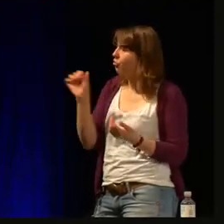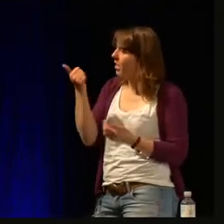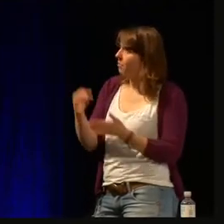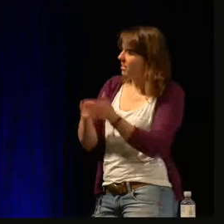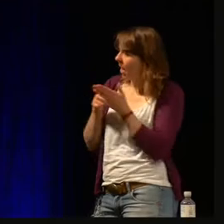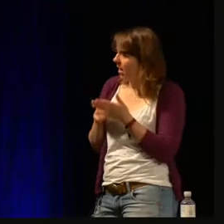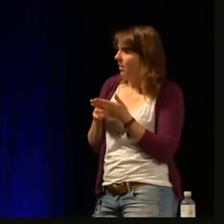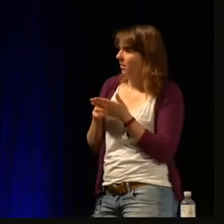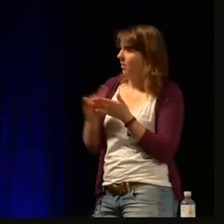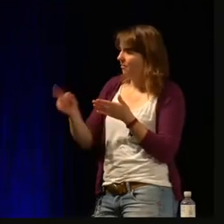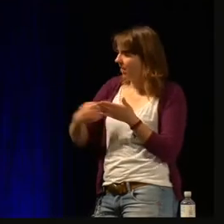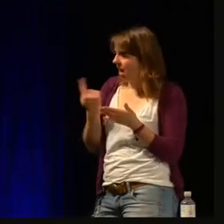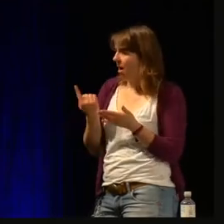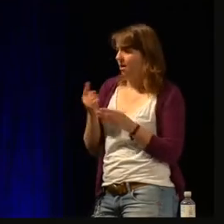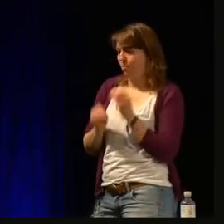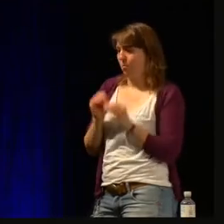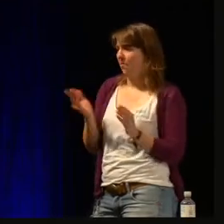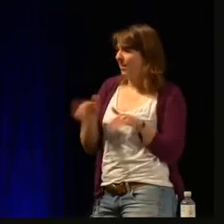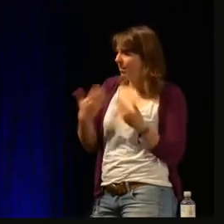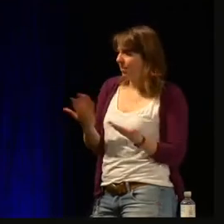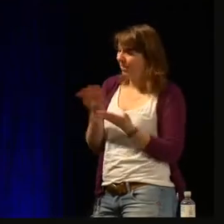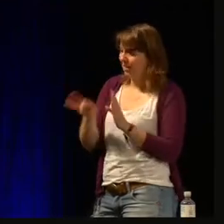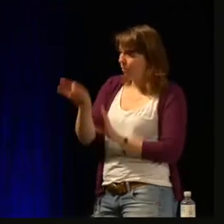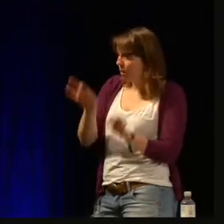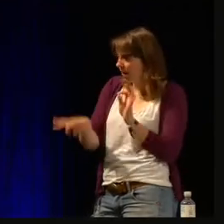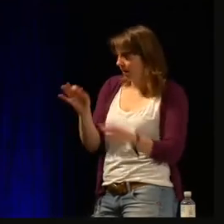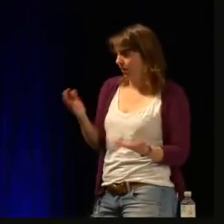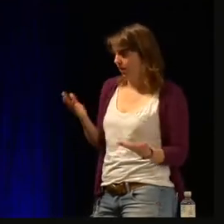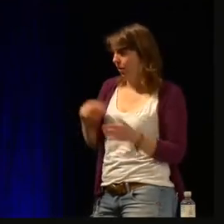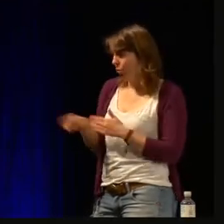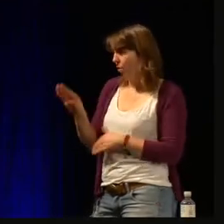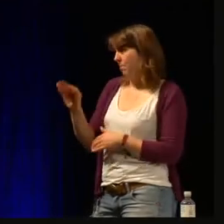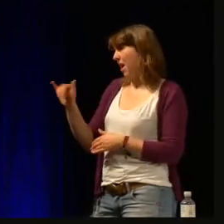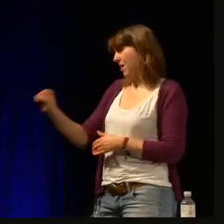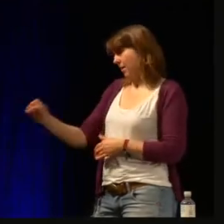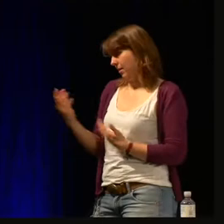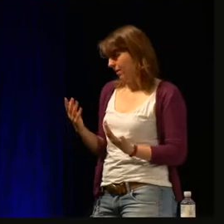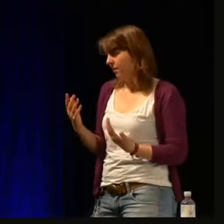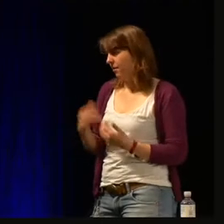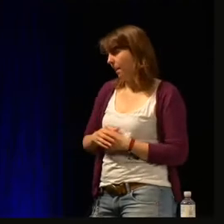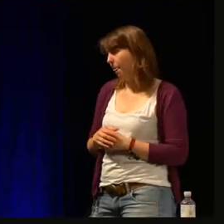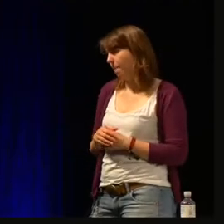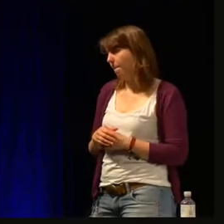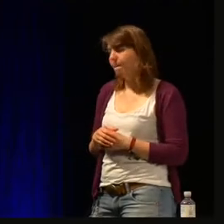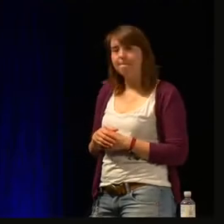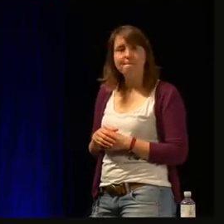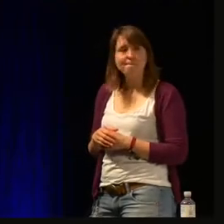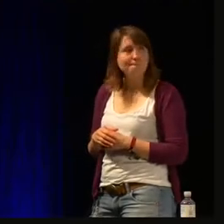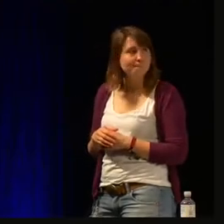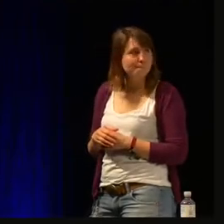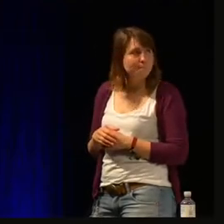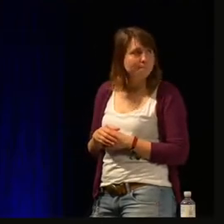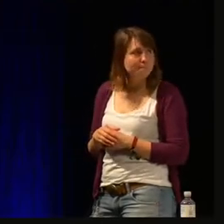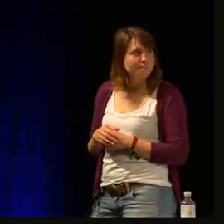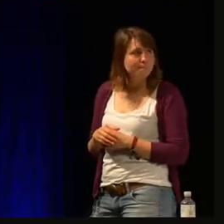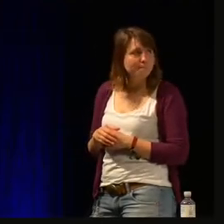There's people that can do that a lot better than us. But, you know, people like us, we're doing a PhD within this